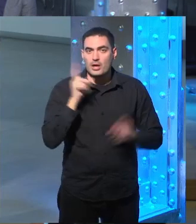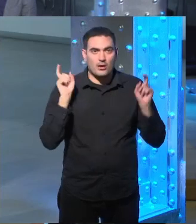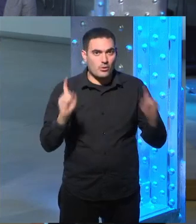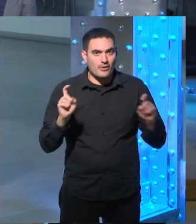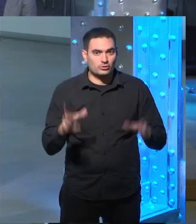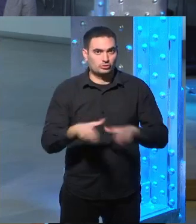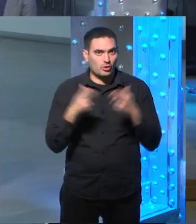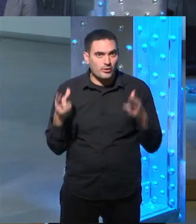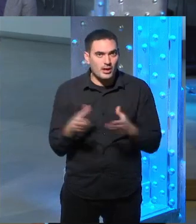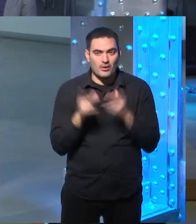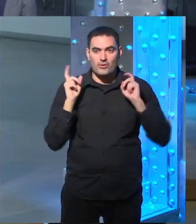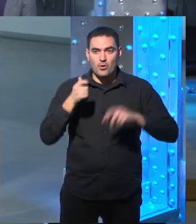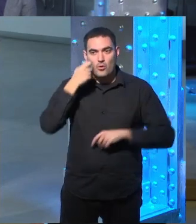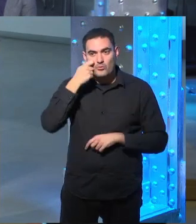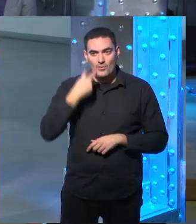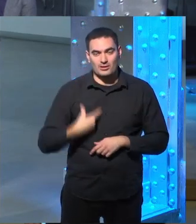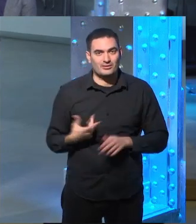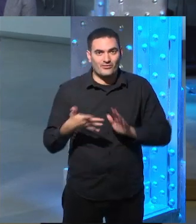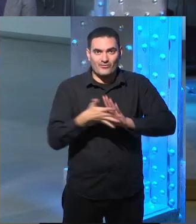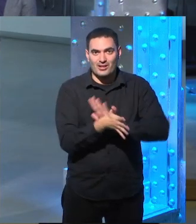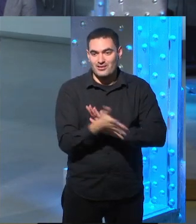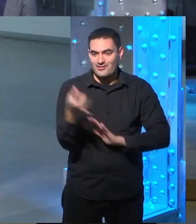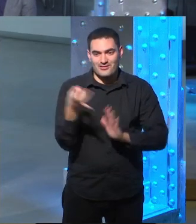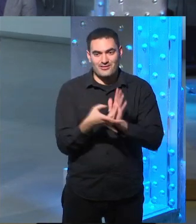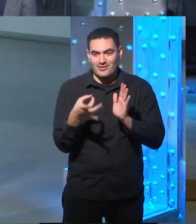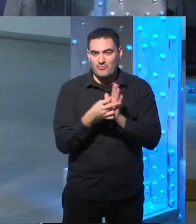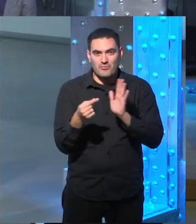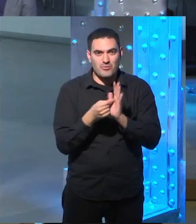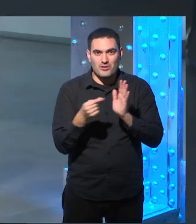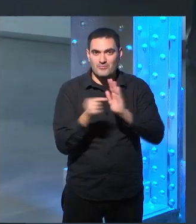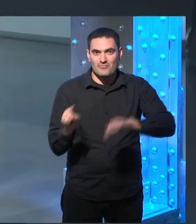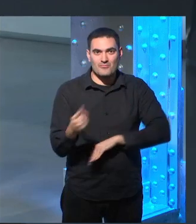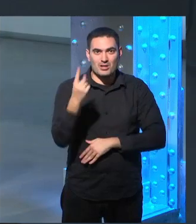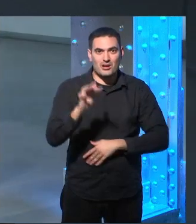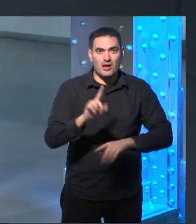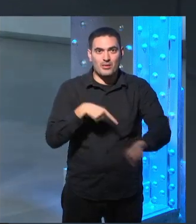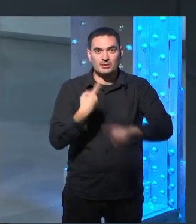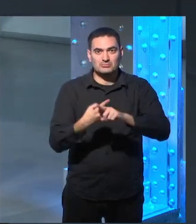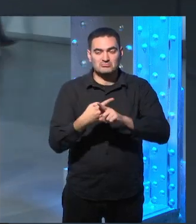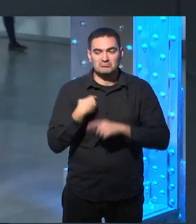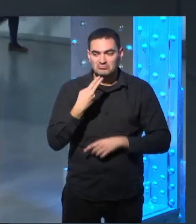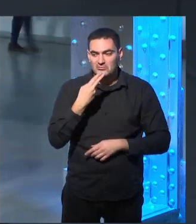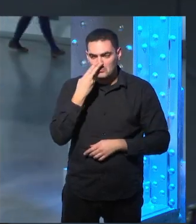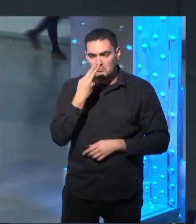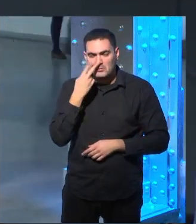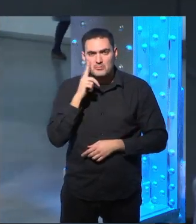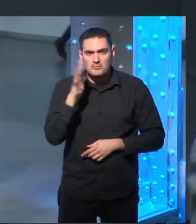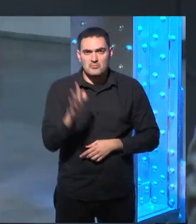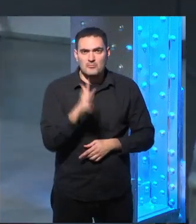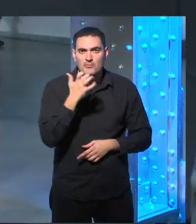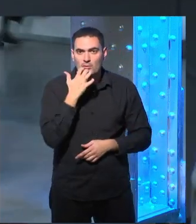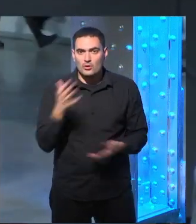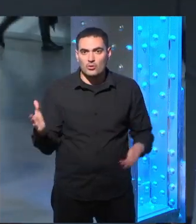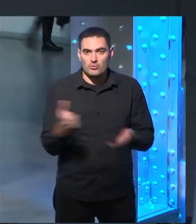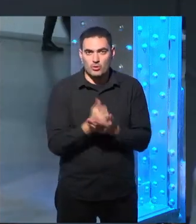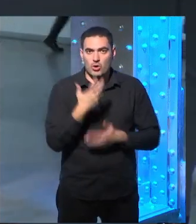end, education, social education, human education is going to be the engine of everything that we build, but there's no doubt